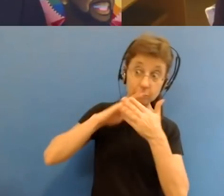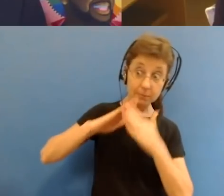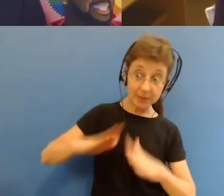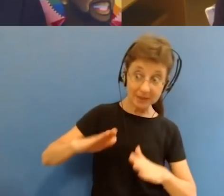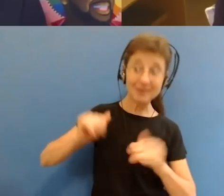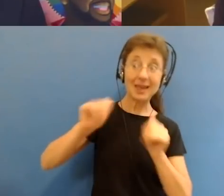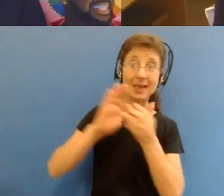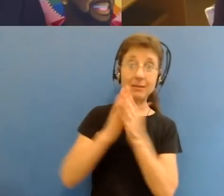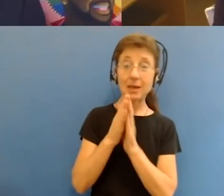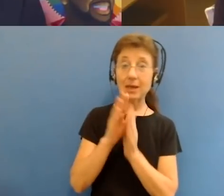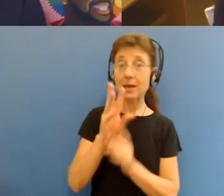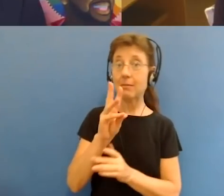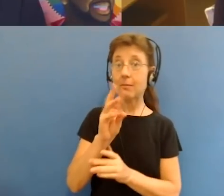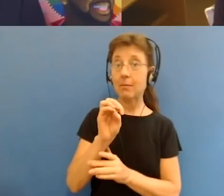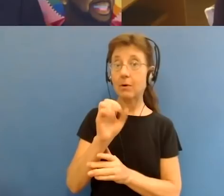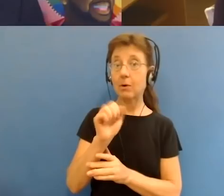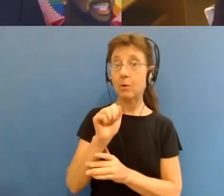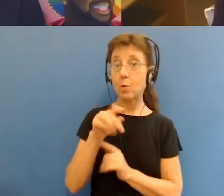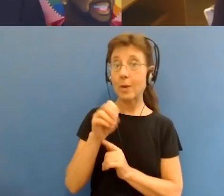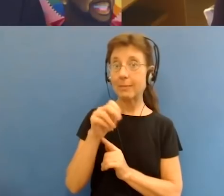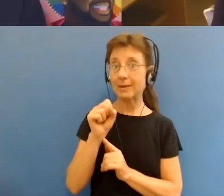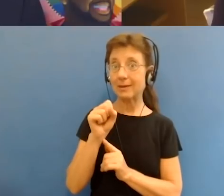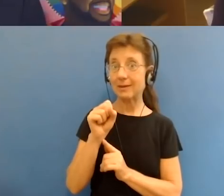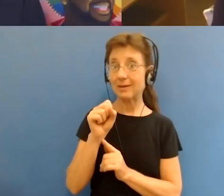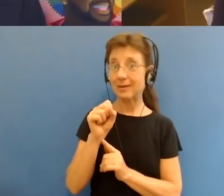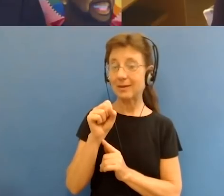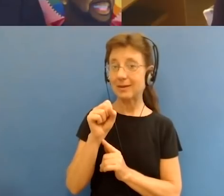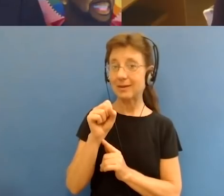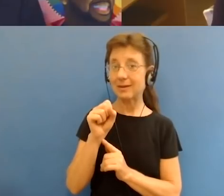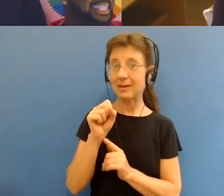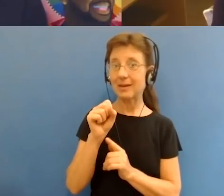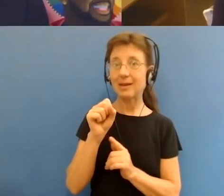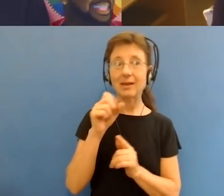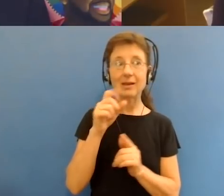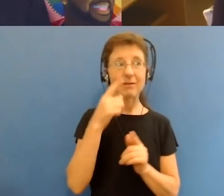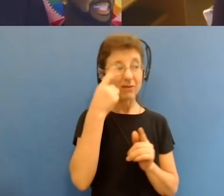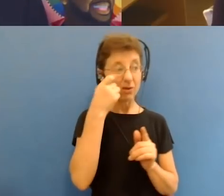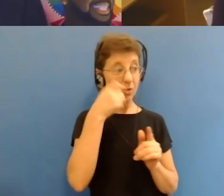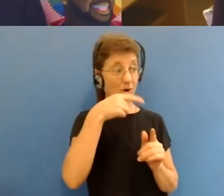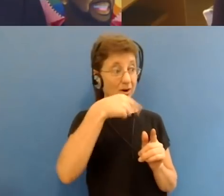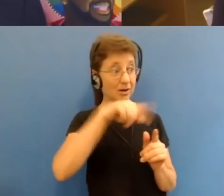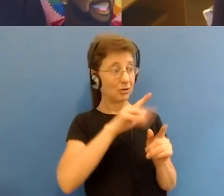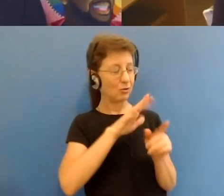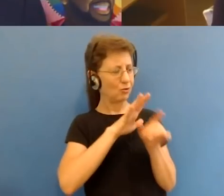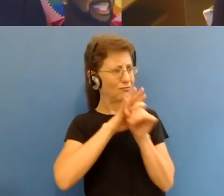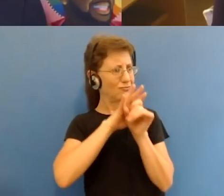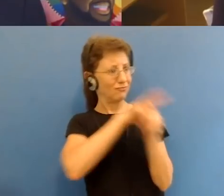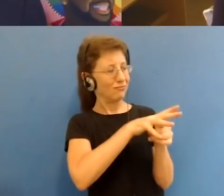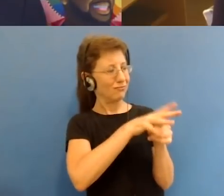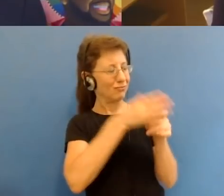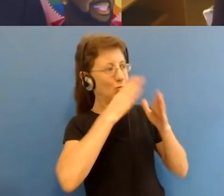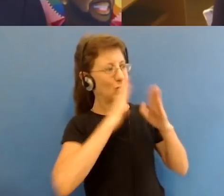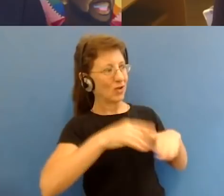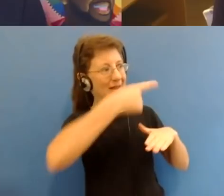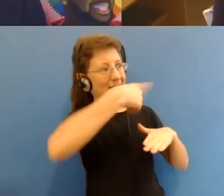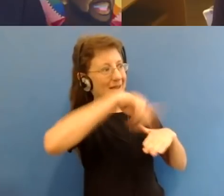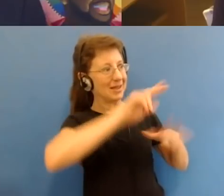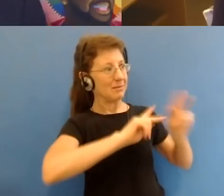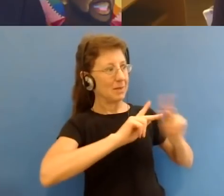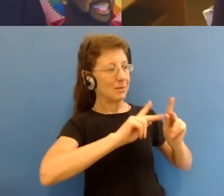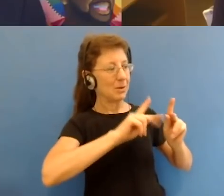from Buddhists to suppress and silence those of us who actually do not have the privilege not to